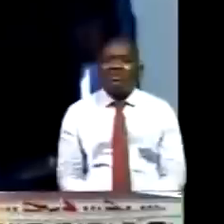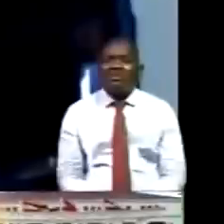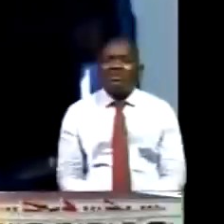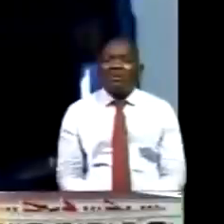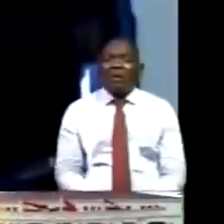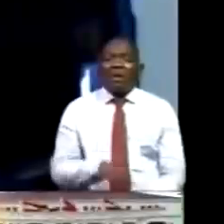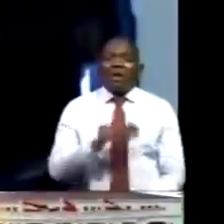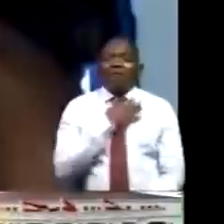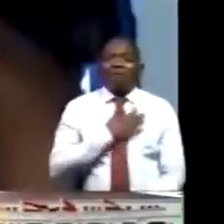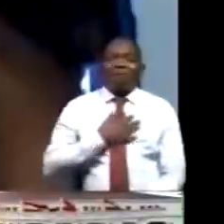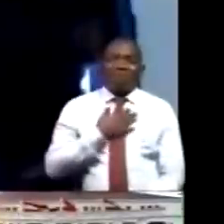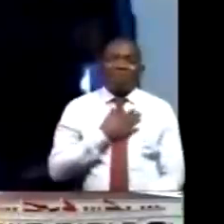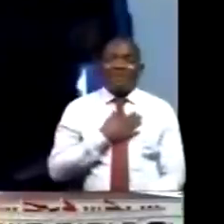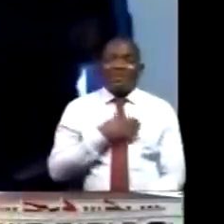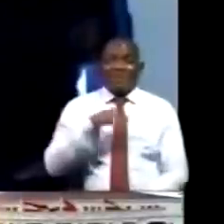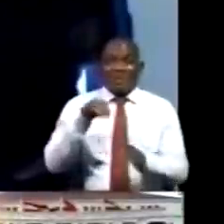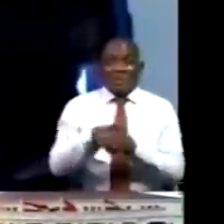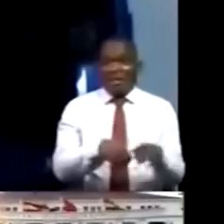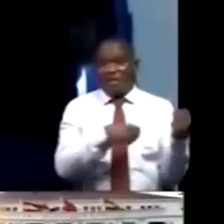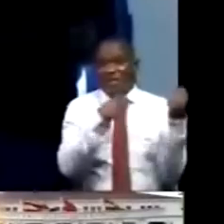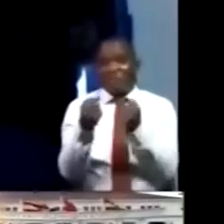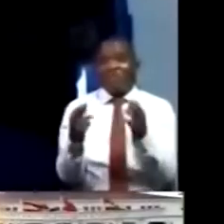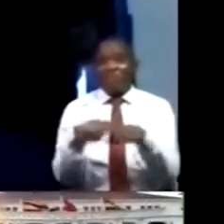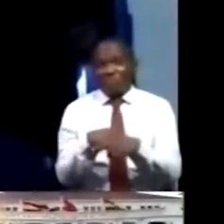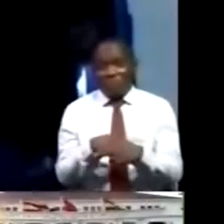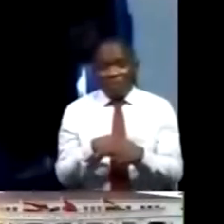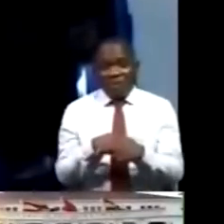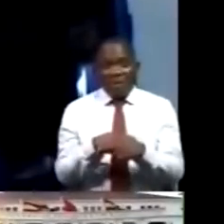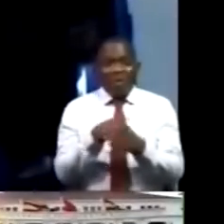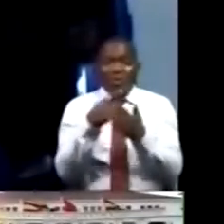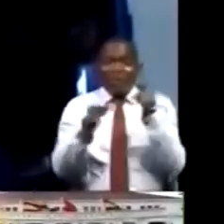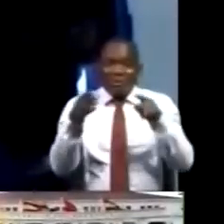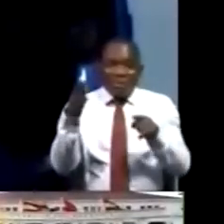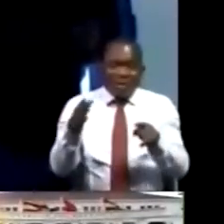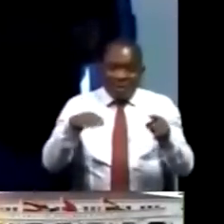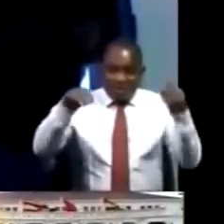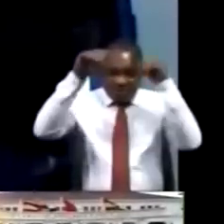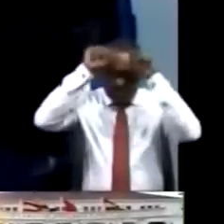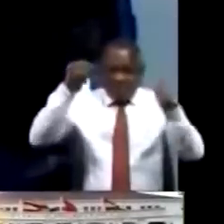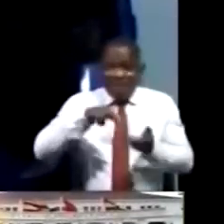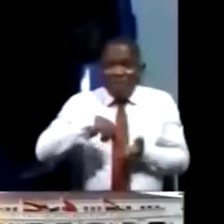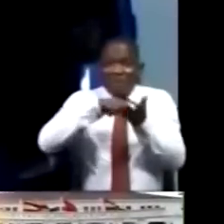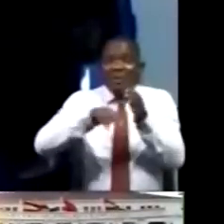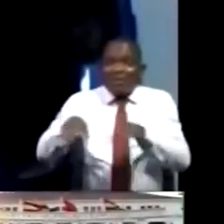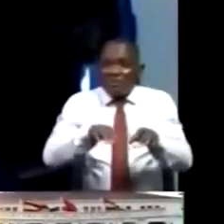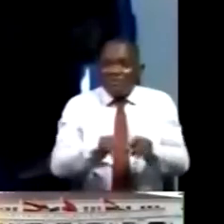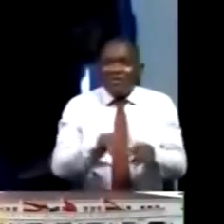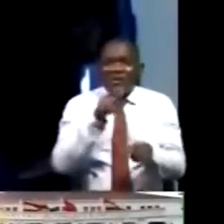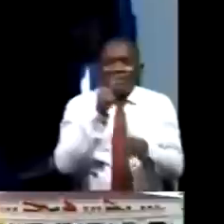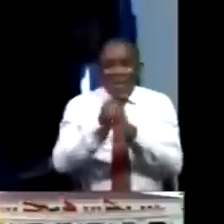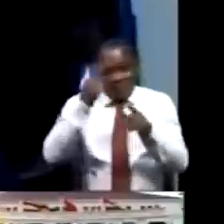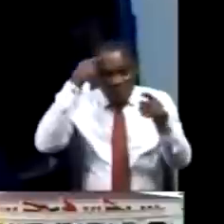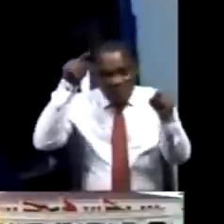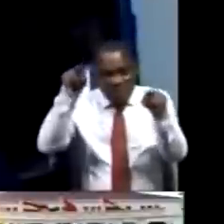My lords, in the strong room, the activities of the presidential representative is to